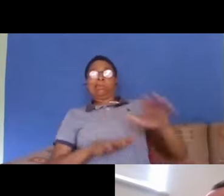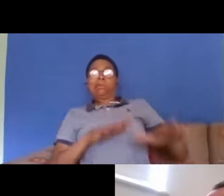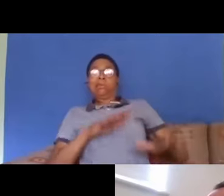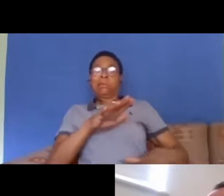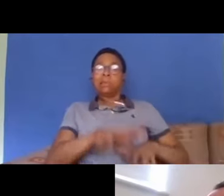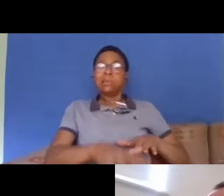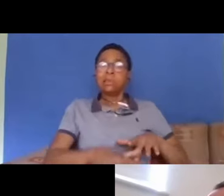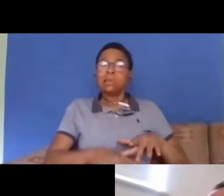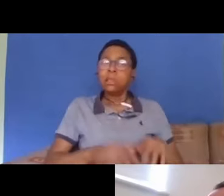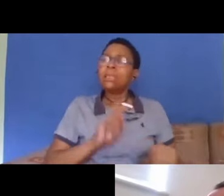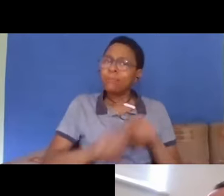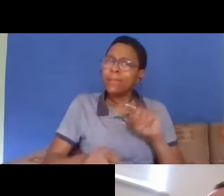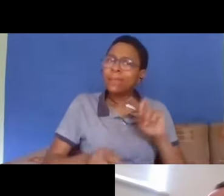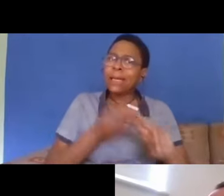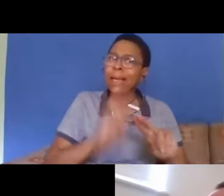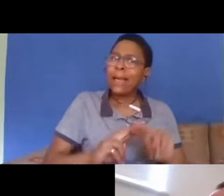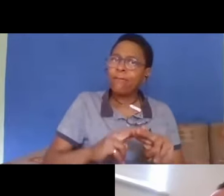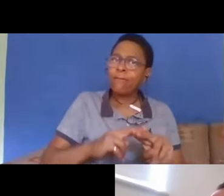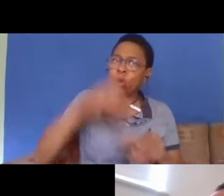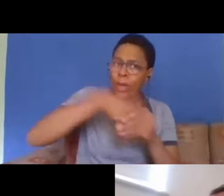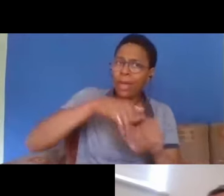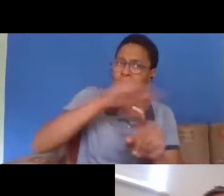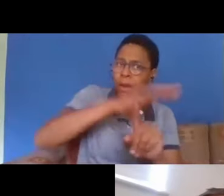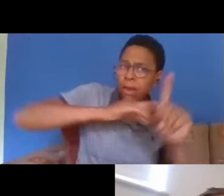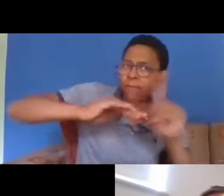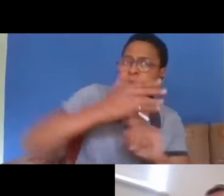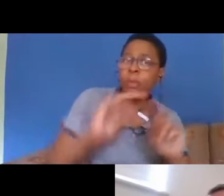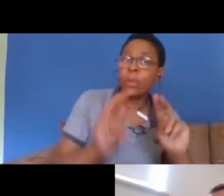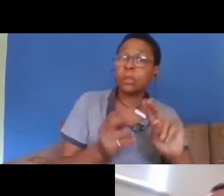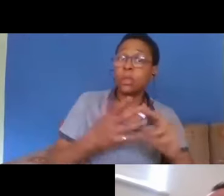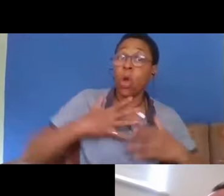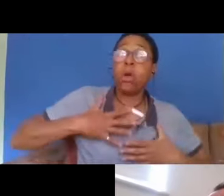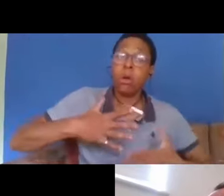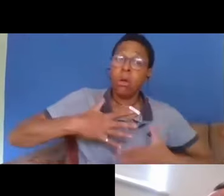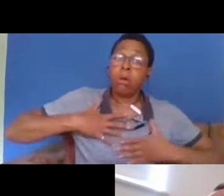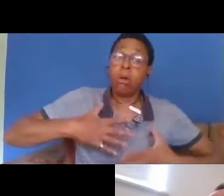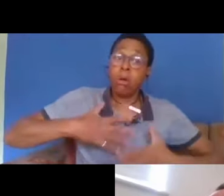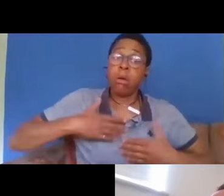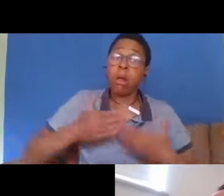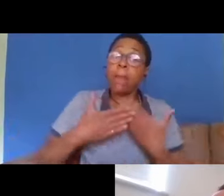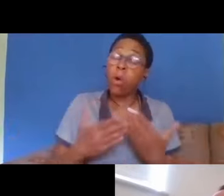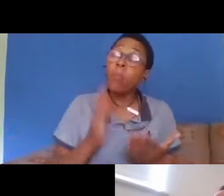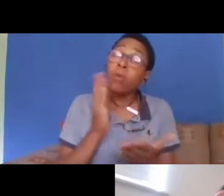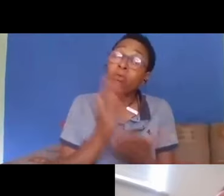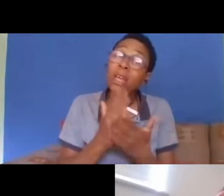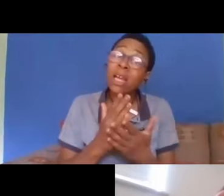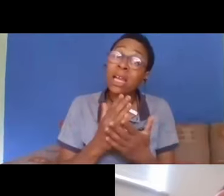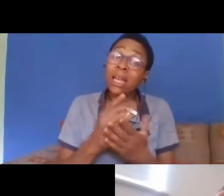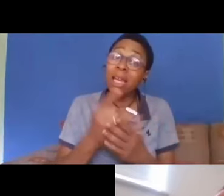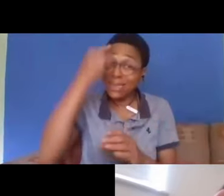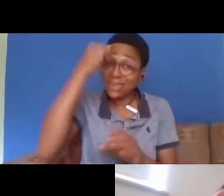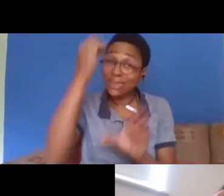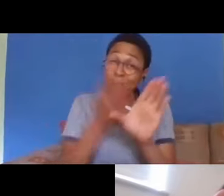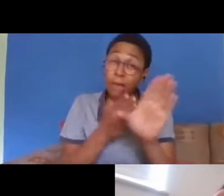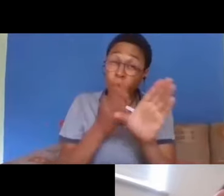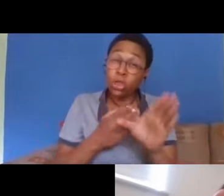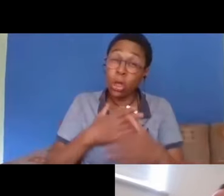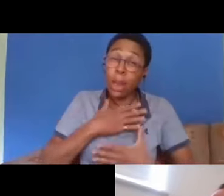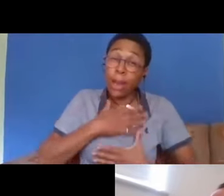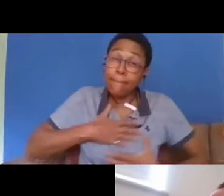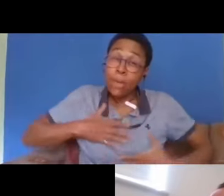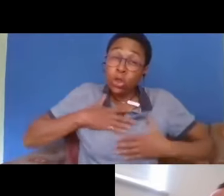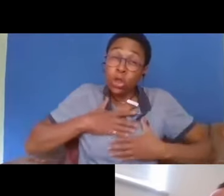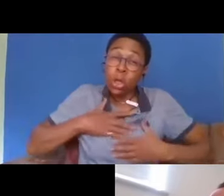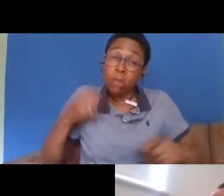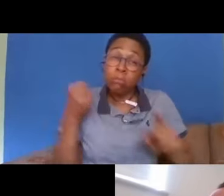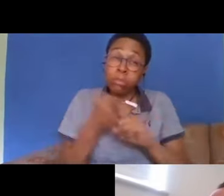doing an activity where you're breathing more rapidly. But it's more a psycho-emotional impact, because you can still get a huge amount of air